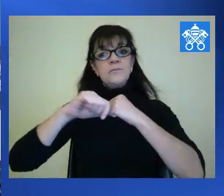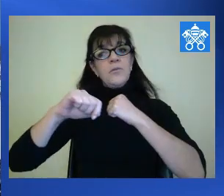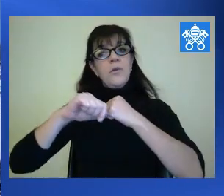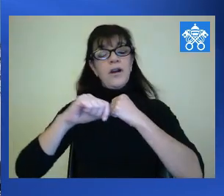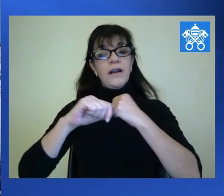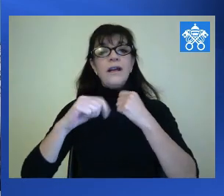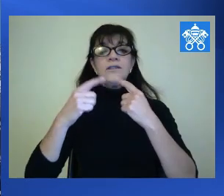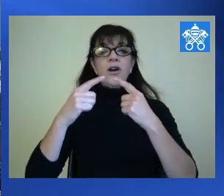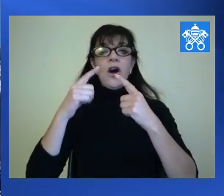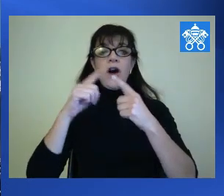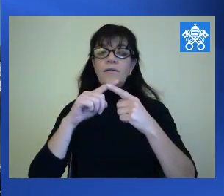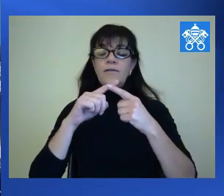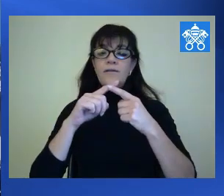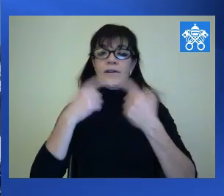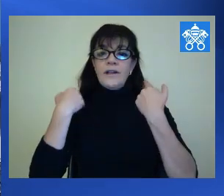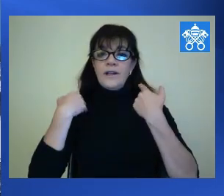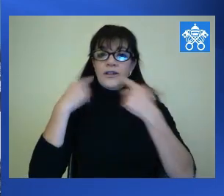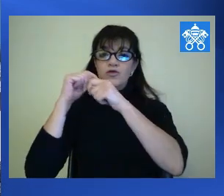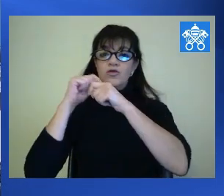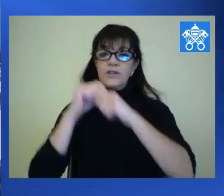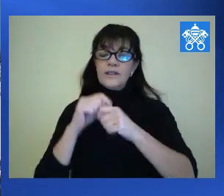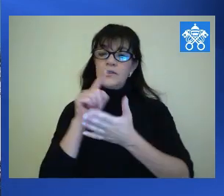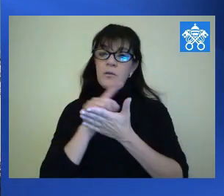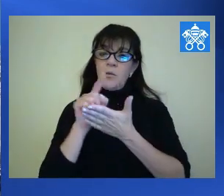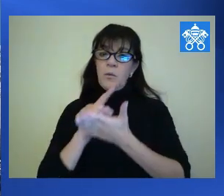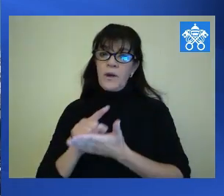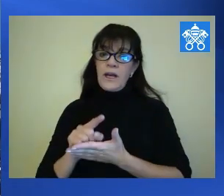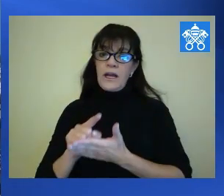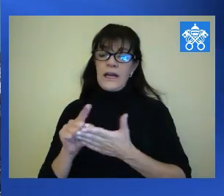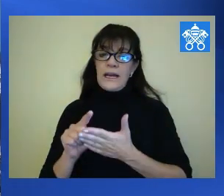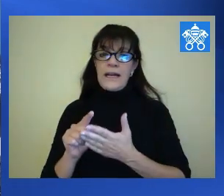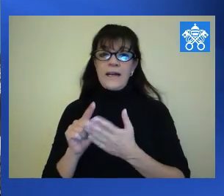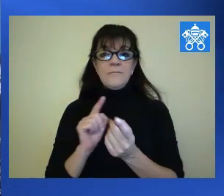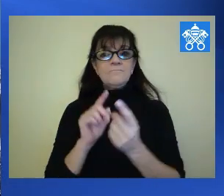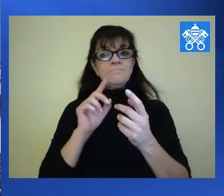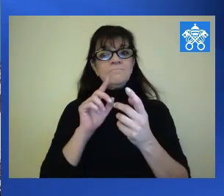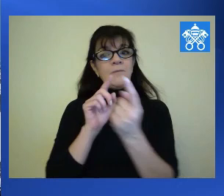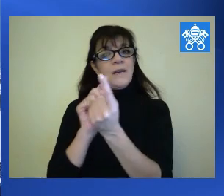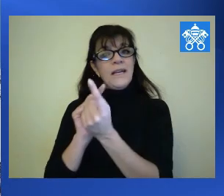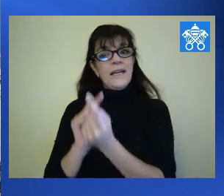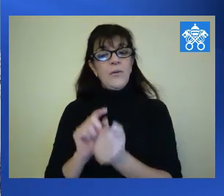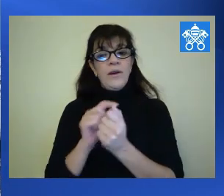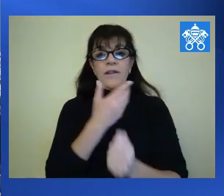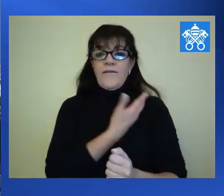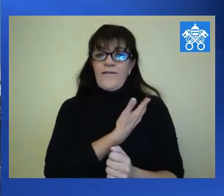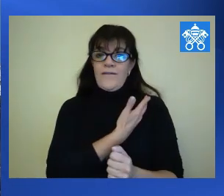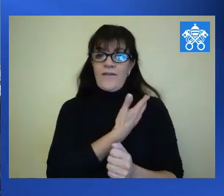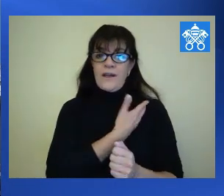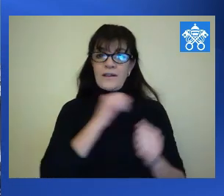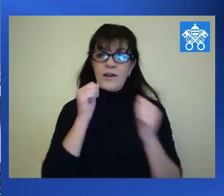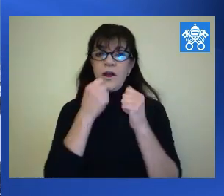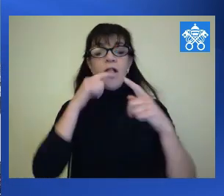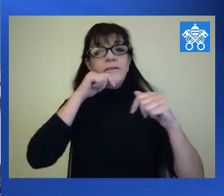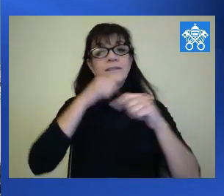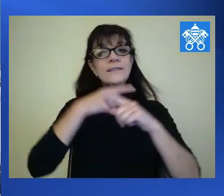live broadcast of the traditional weekly appointment with Pope Francis